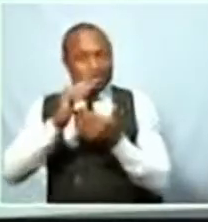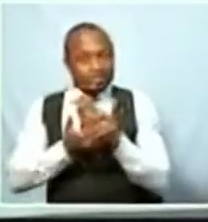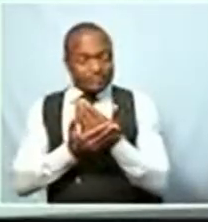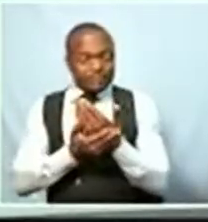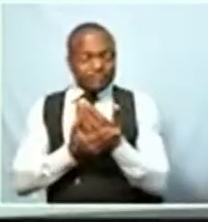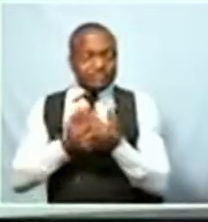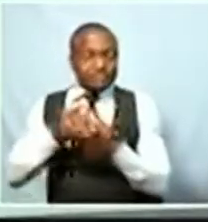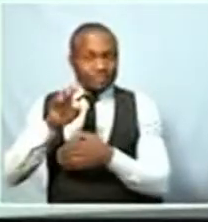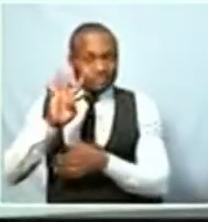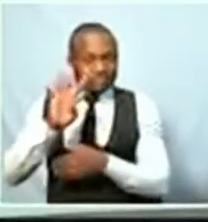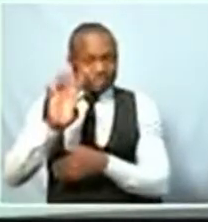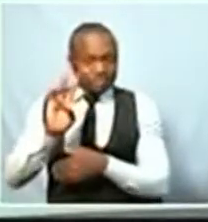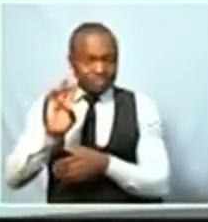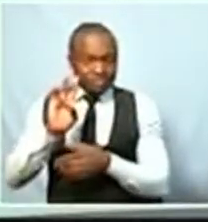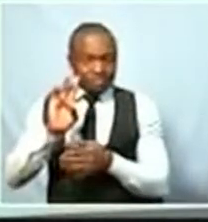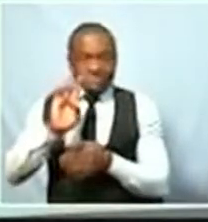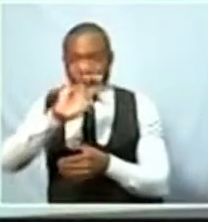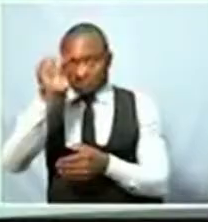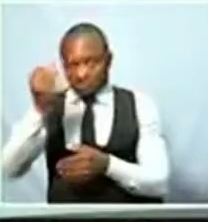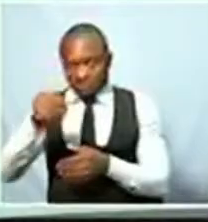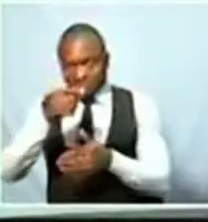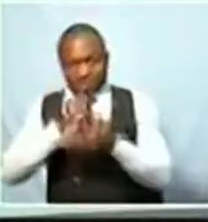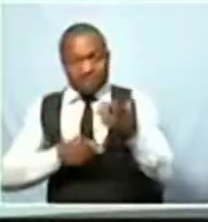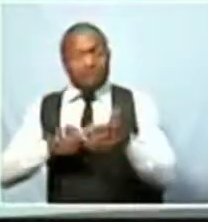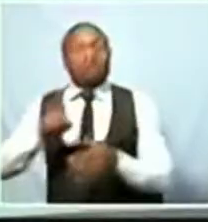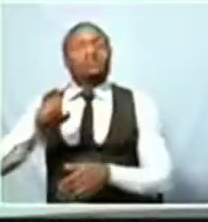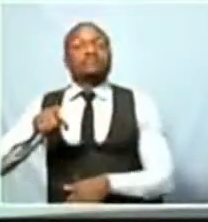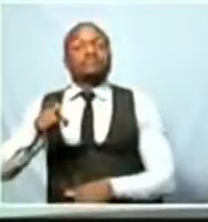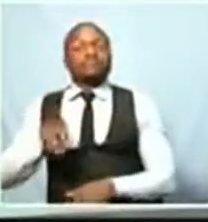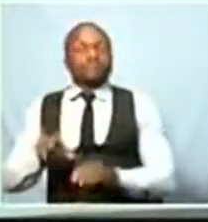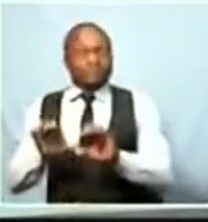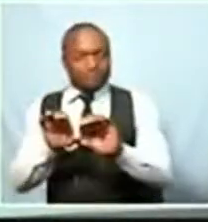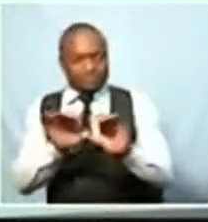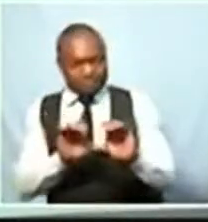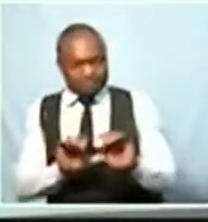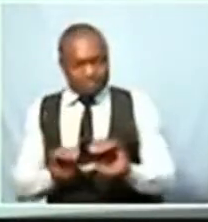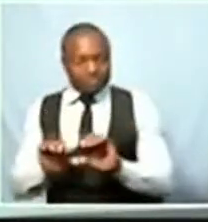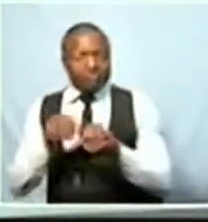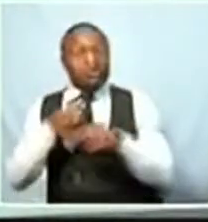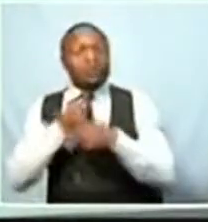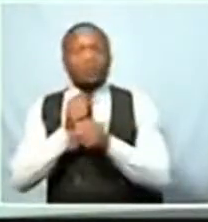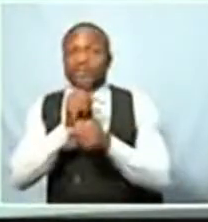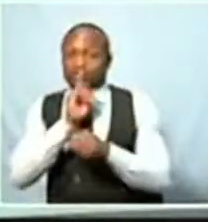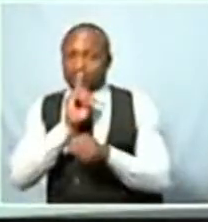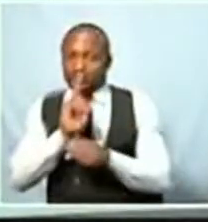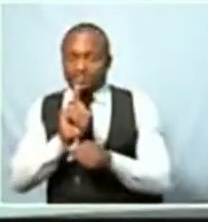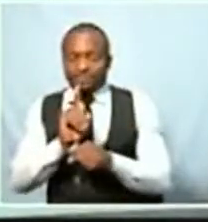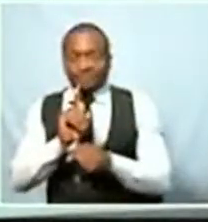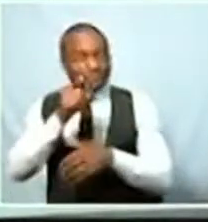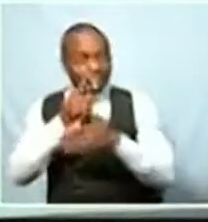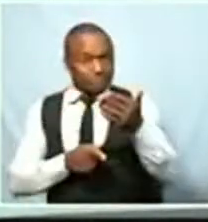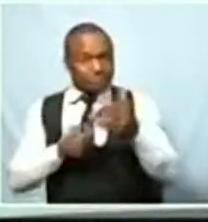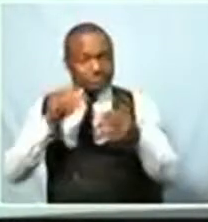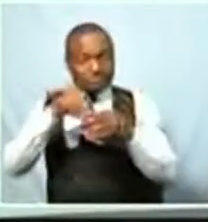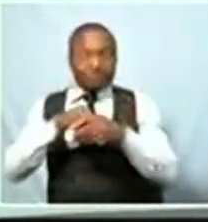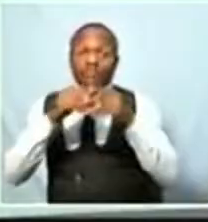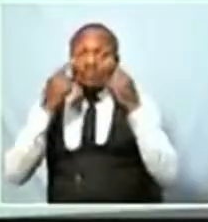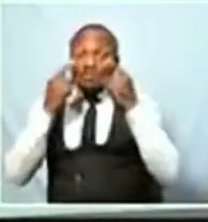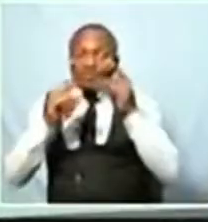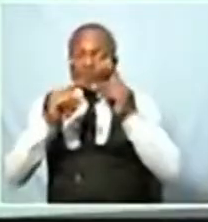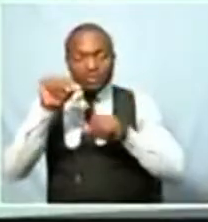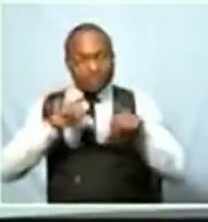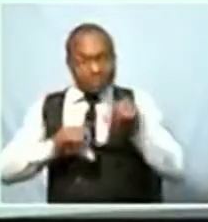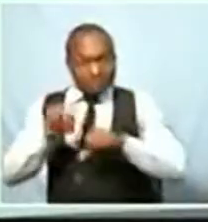the 7%. So what we need to do is to make sure that what is in the Public Audit Act